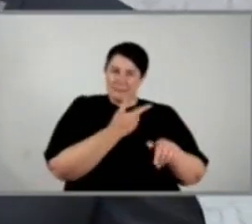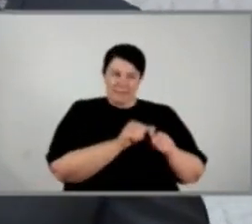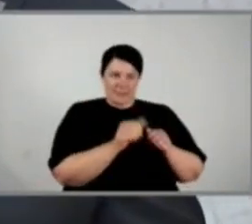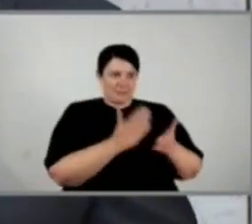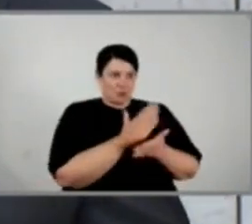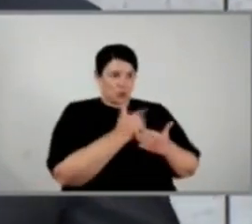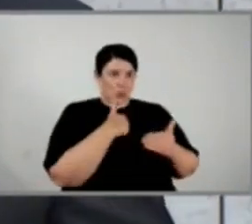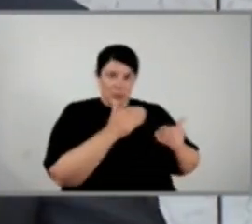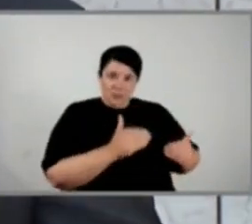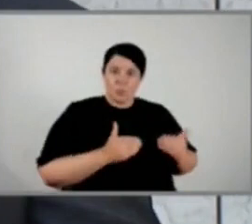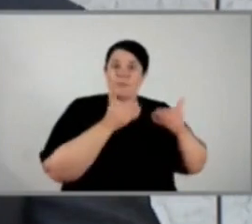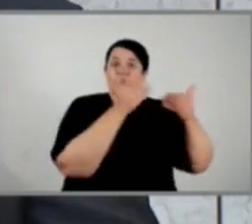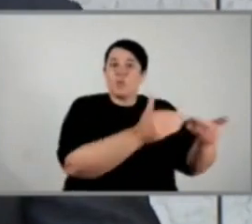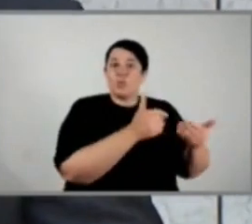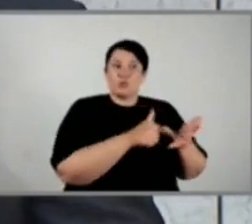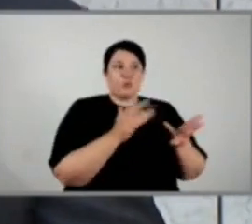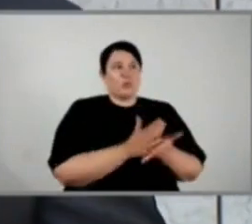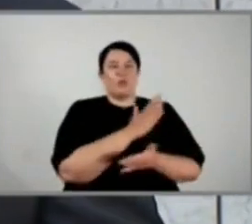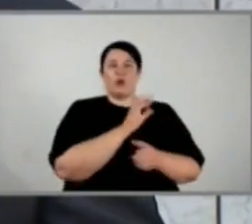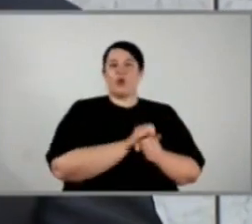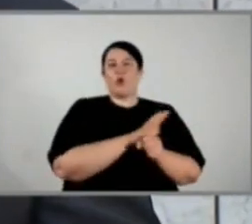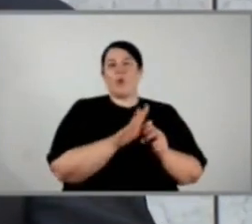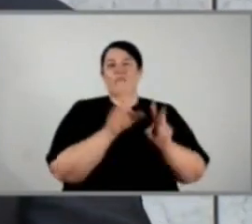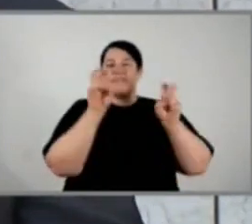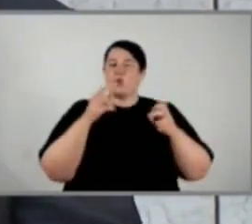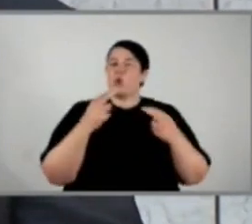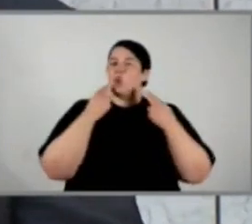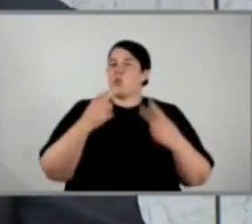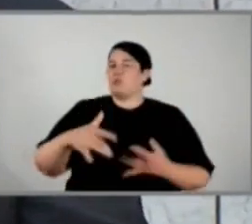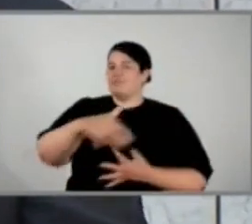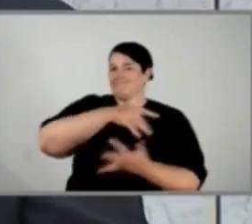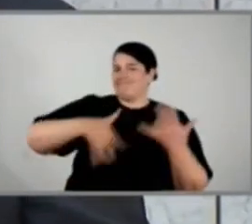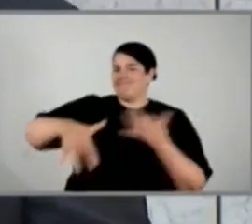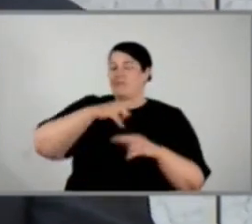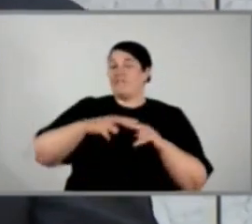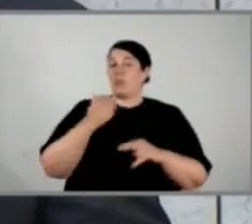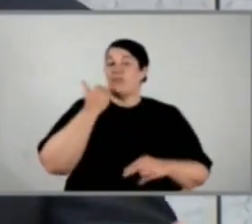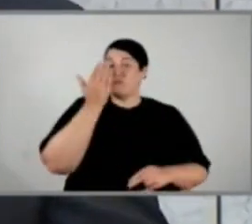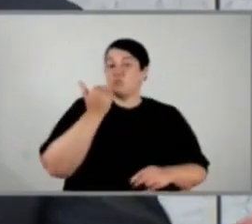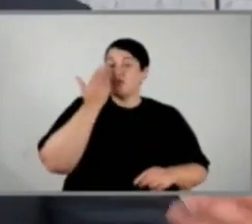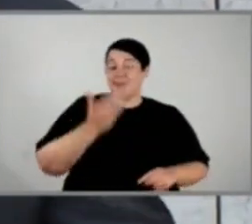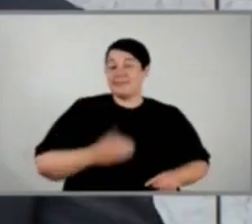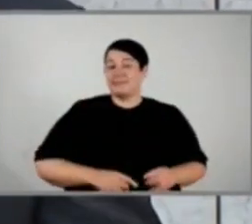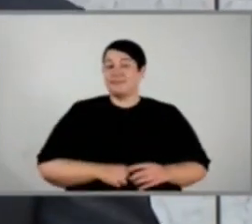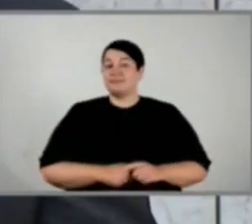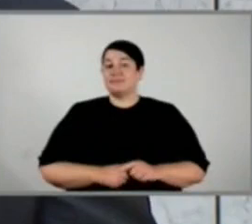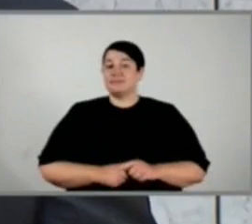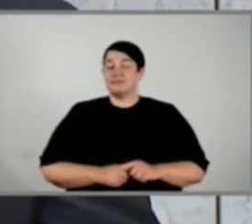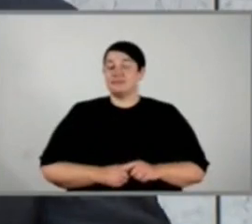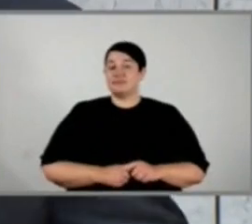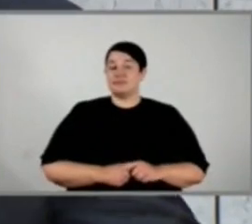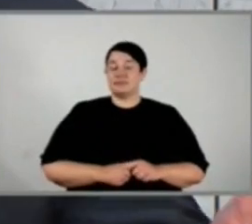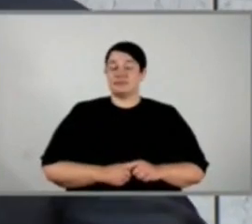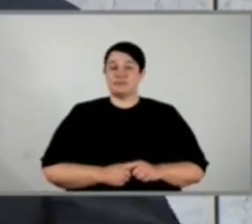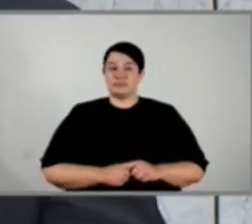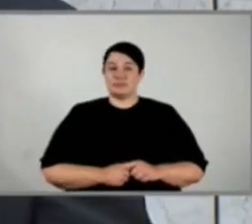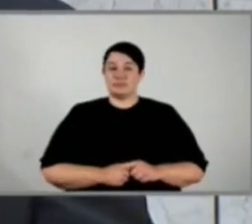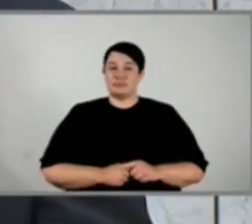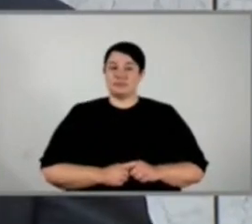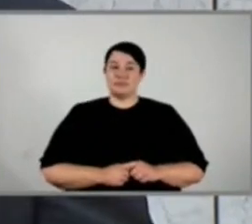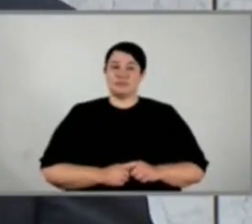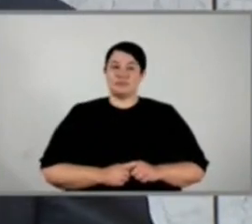back to a COVID normal in the future with these arrangements. But I expect them to be innovative, I expect